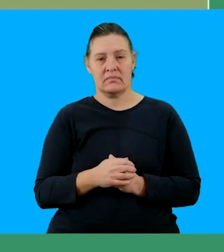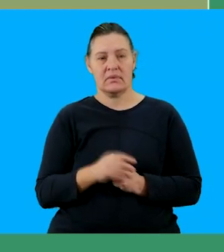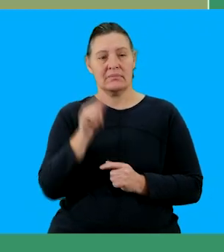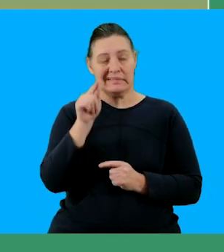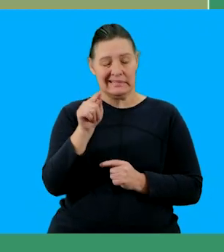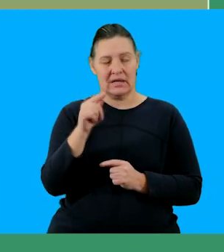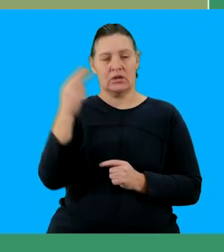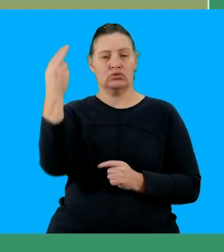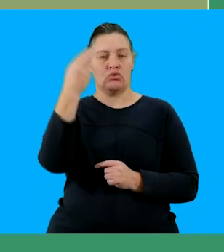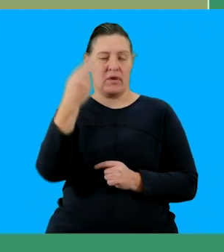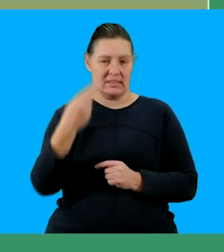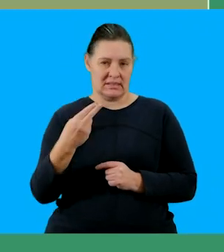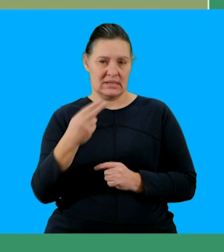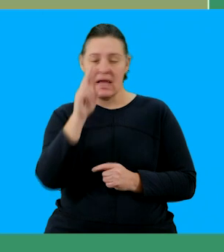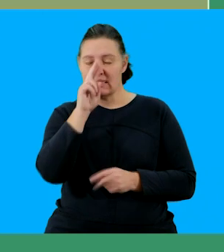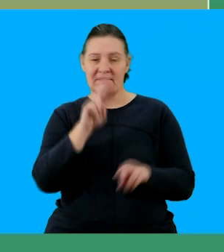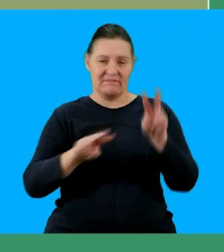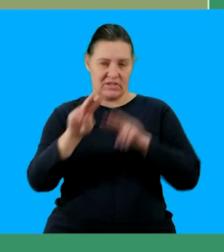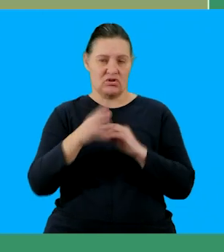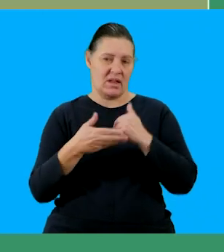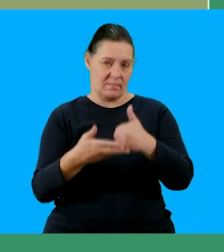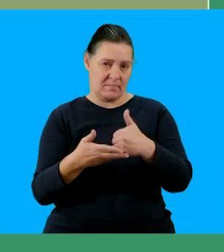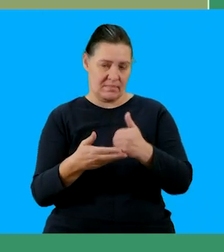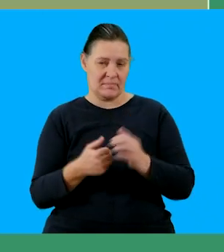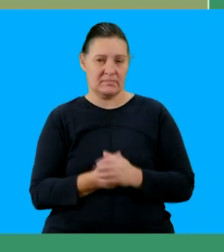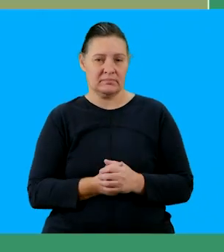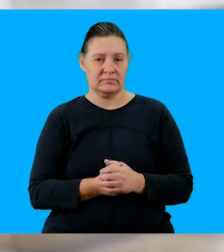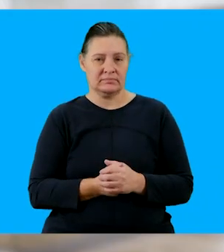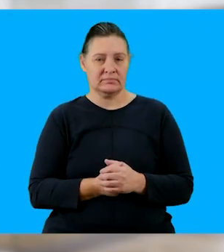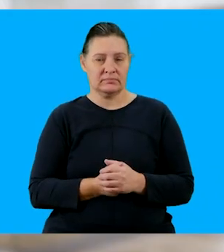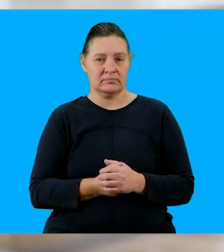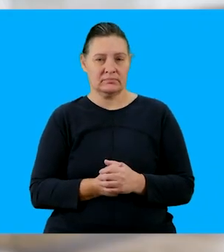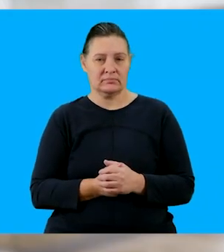this drawings is a visual aid, which is,